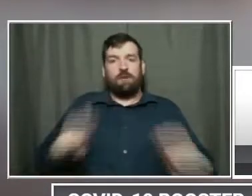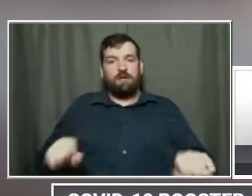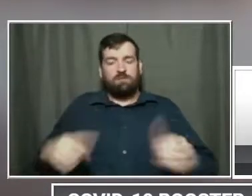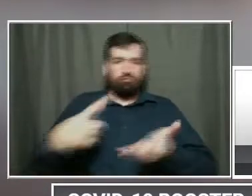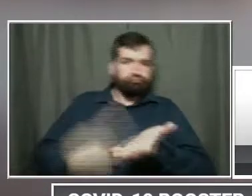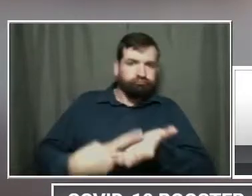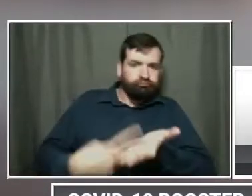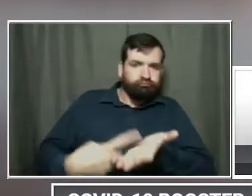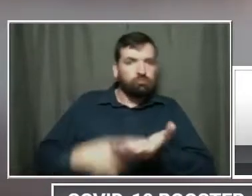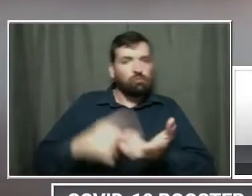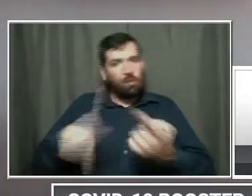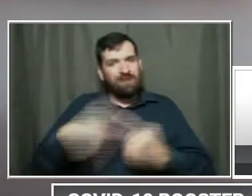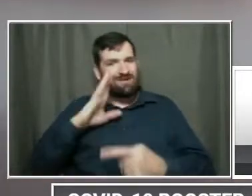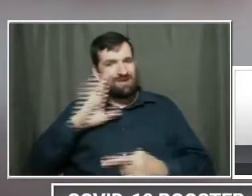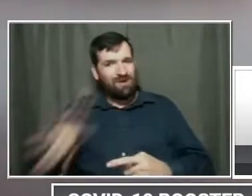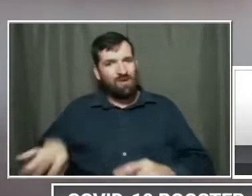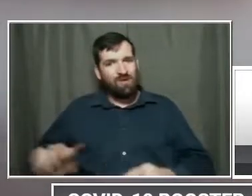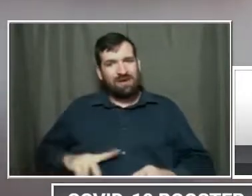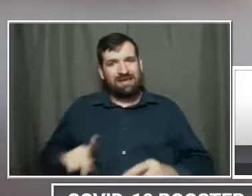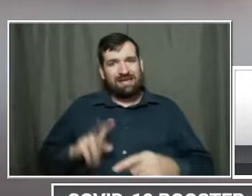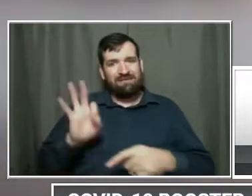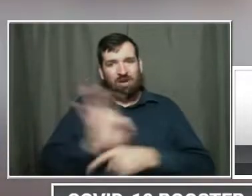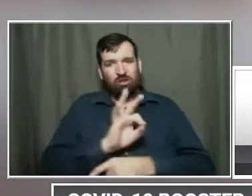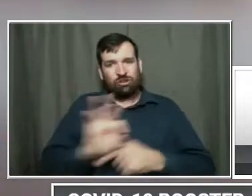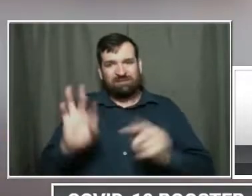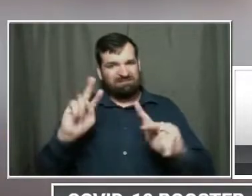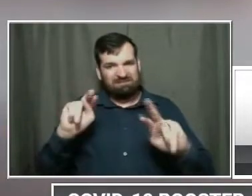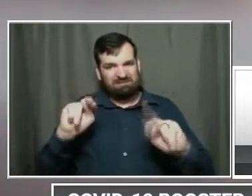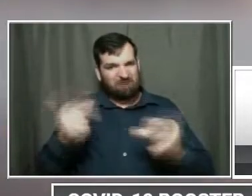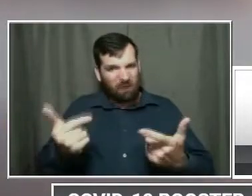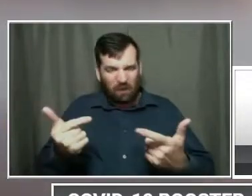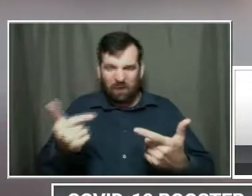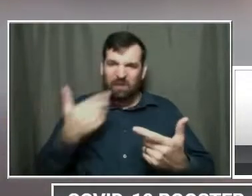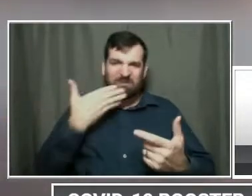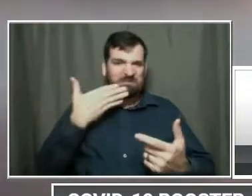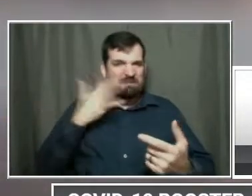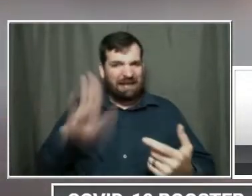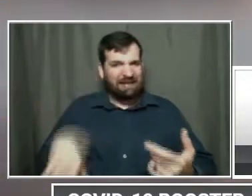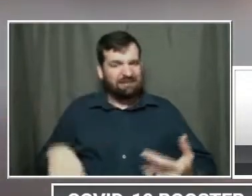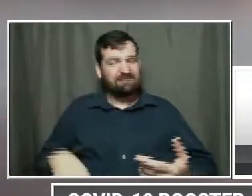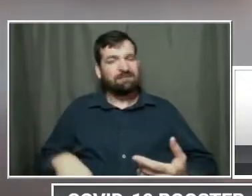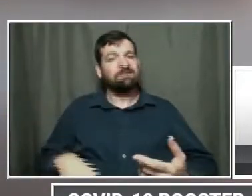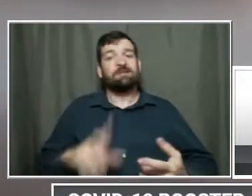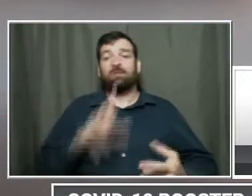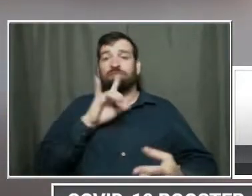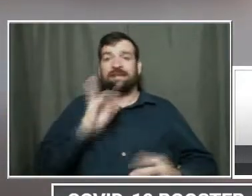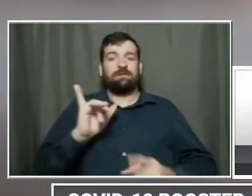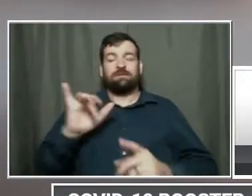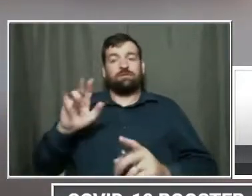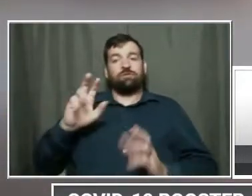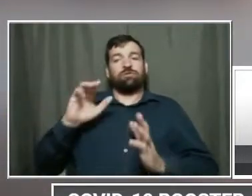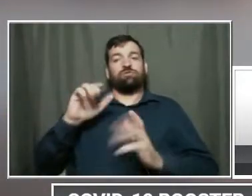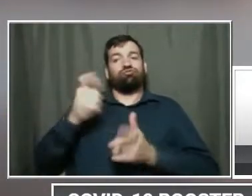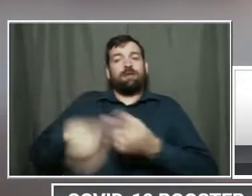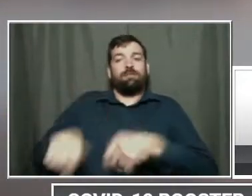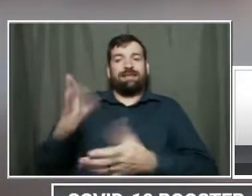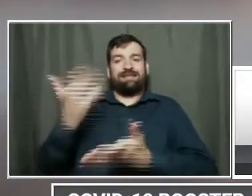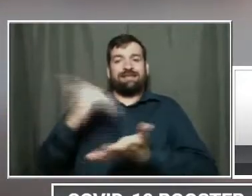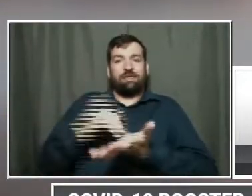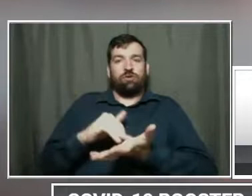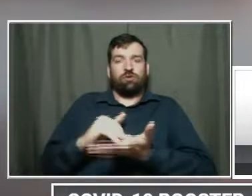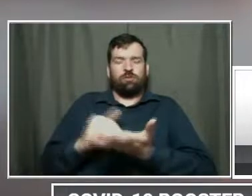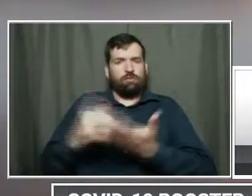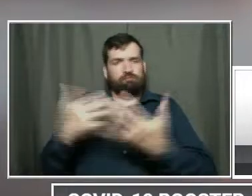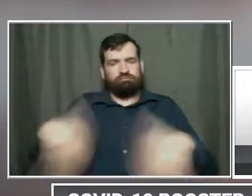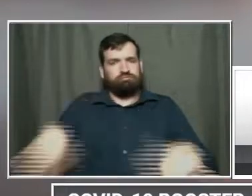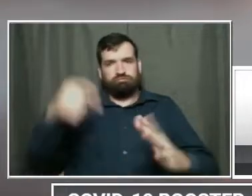kidney function is getting pretty low, pretty poor, because ultimately the transplant center, through a thorough